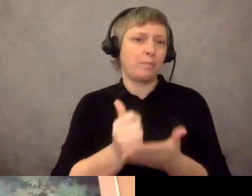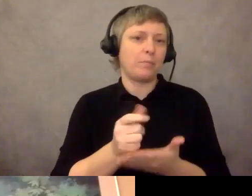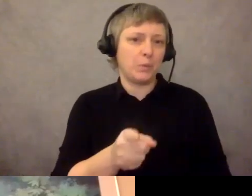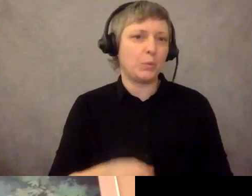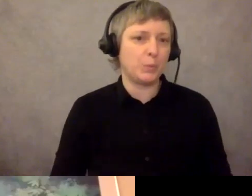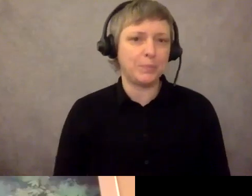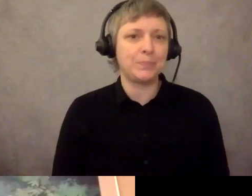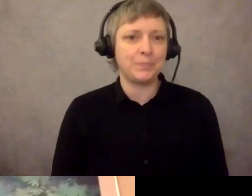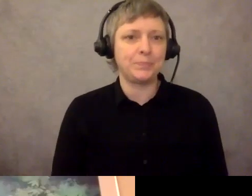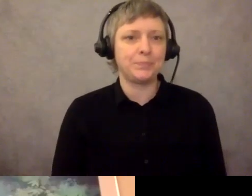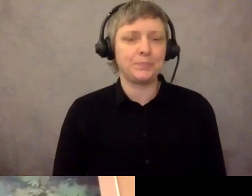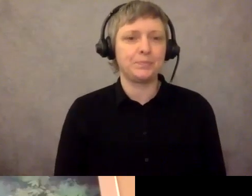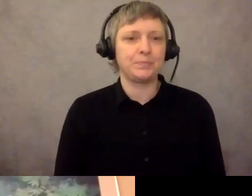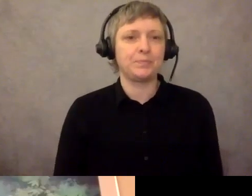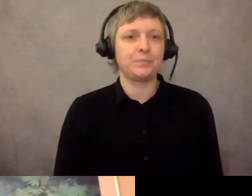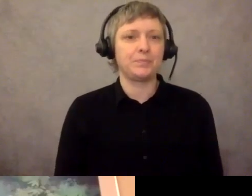Thanks, Victor.